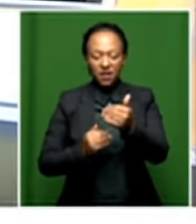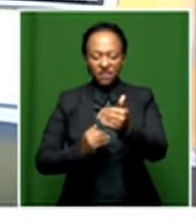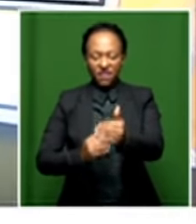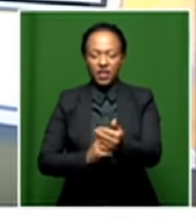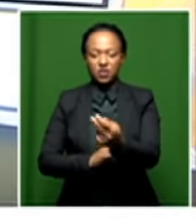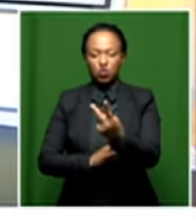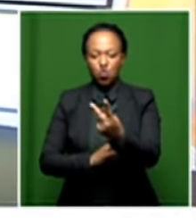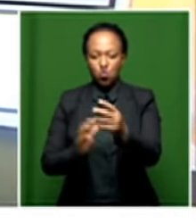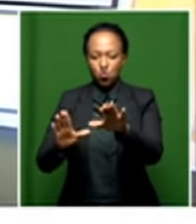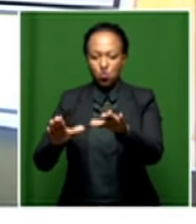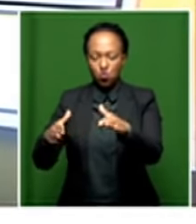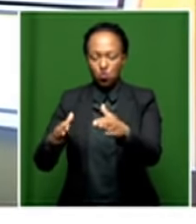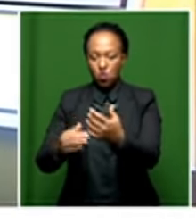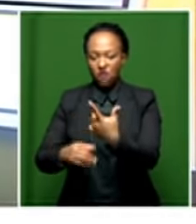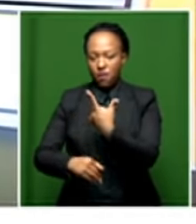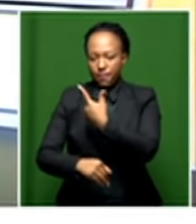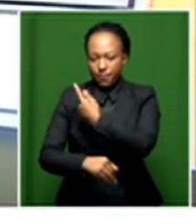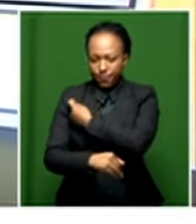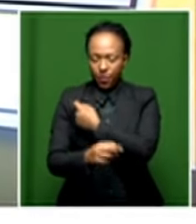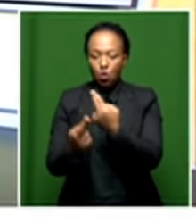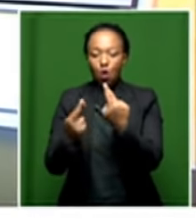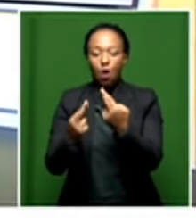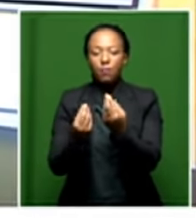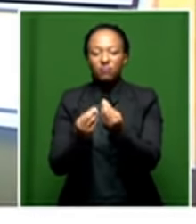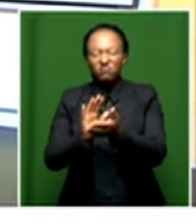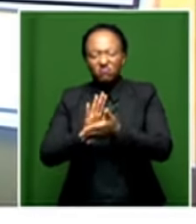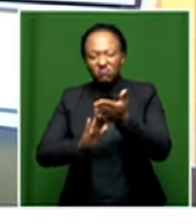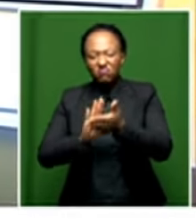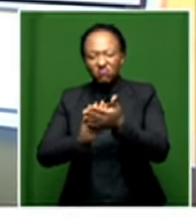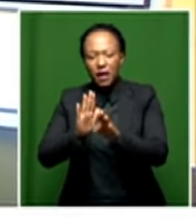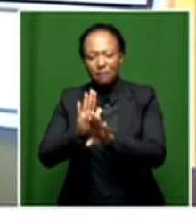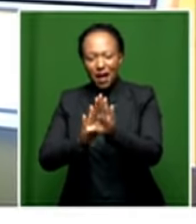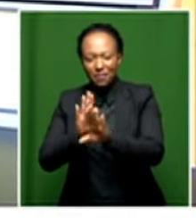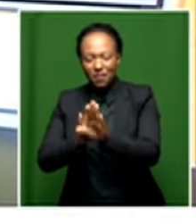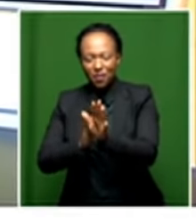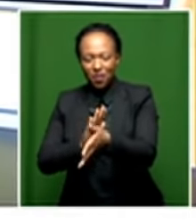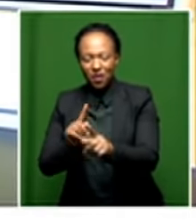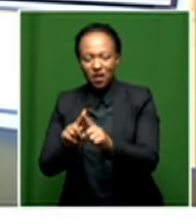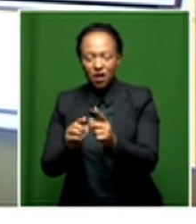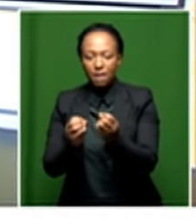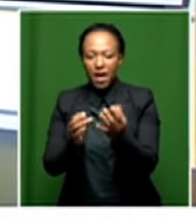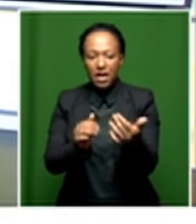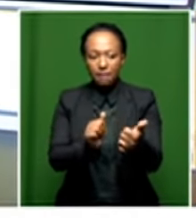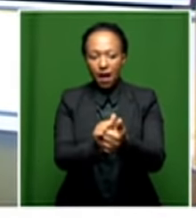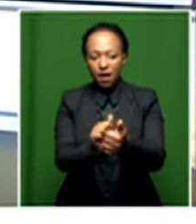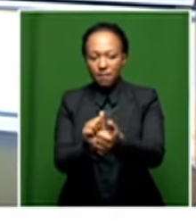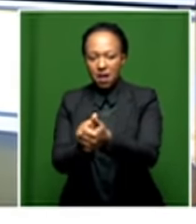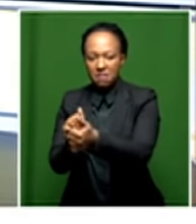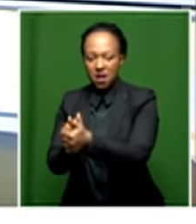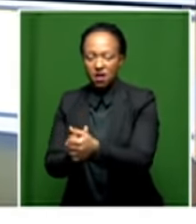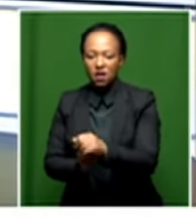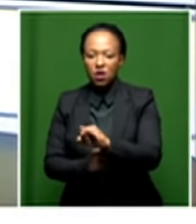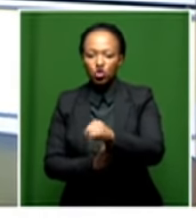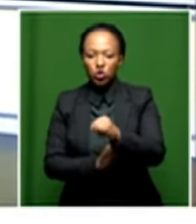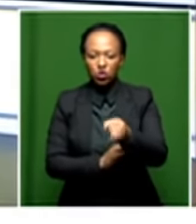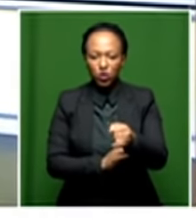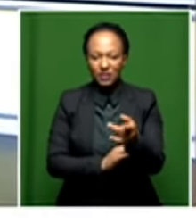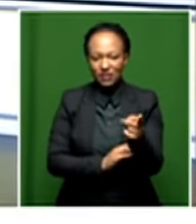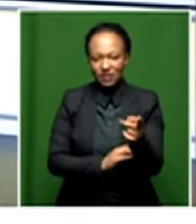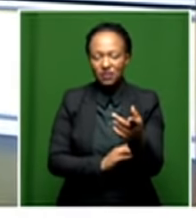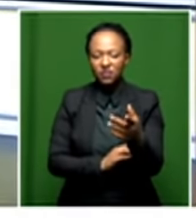and we're hoping that things will, of course, improve when it comes to this. And we see lots of partners coming on board. We see the Johnson & Johnson